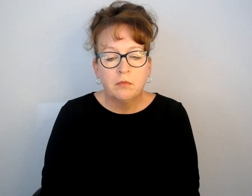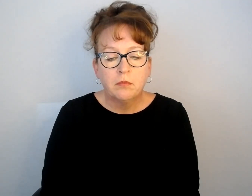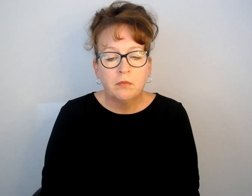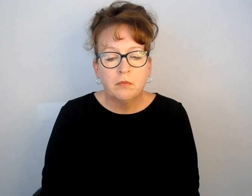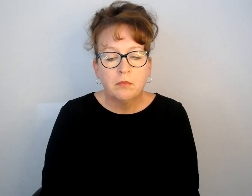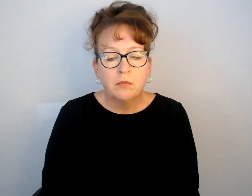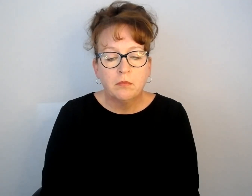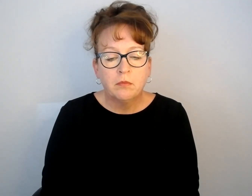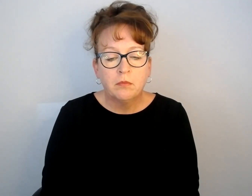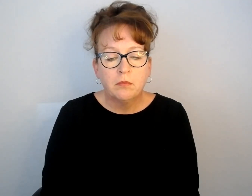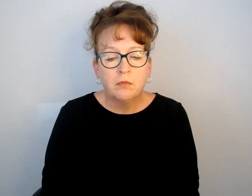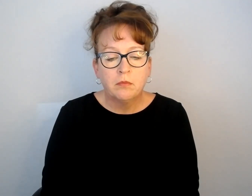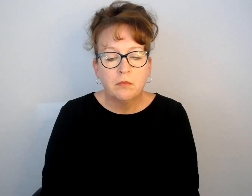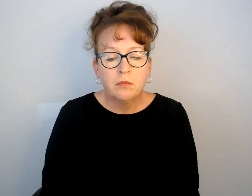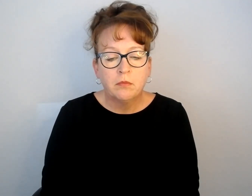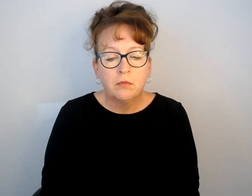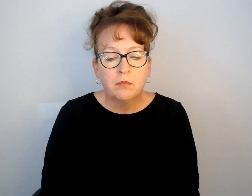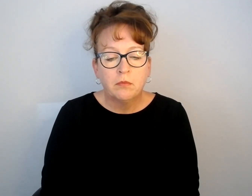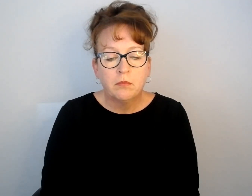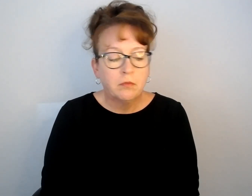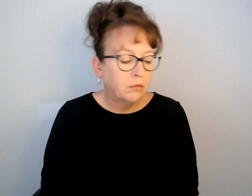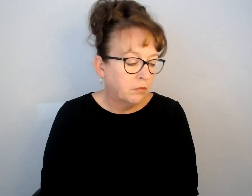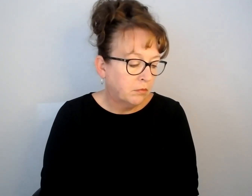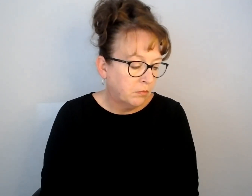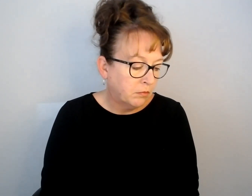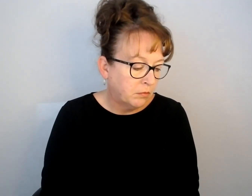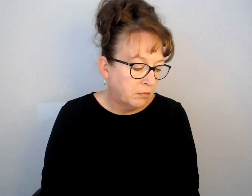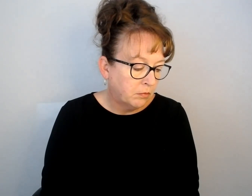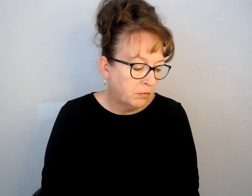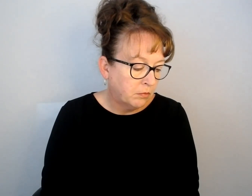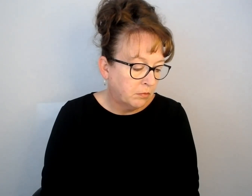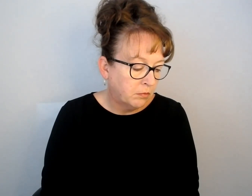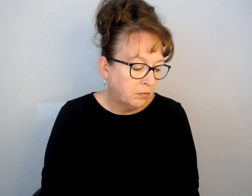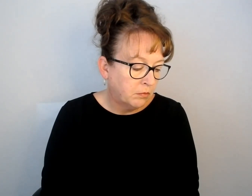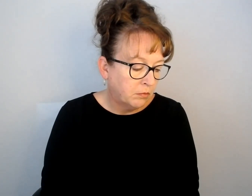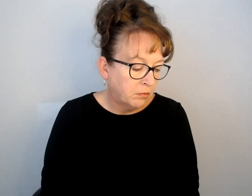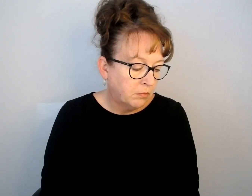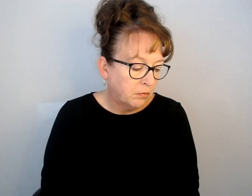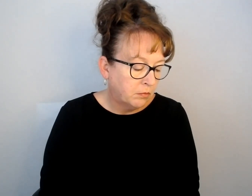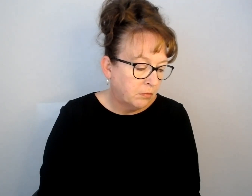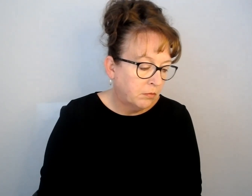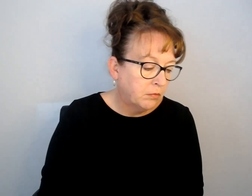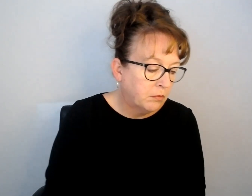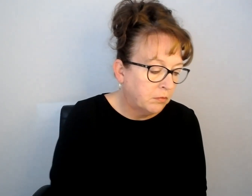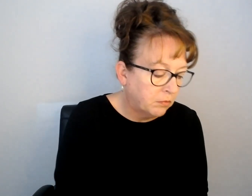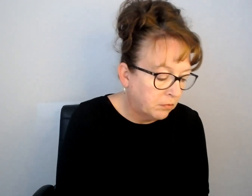You want to record locally. Let me make sure that you have the option to do that.